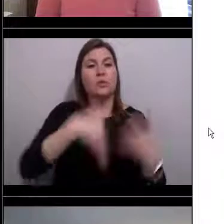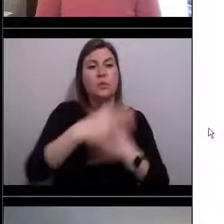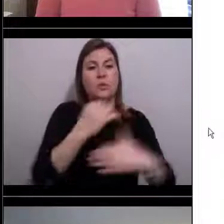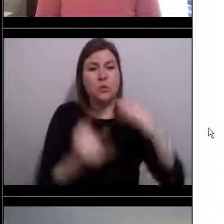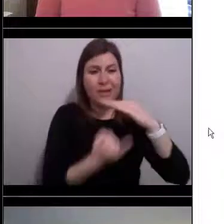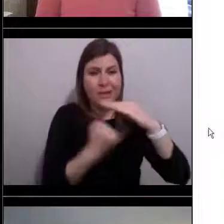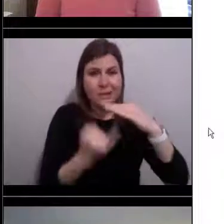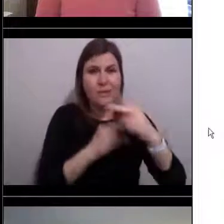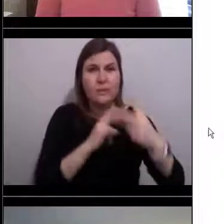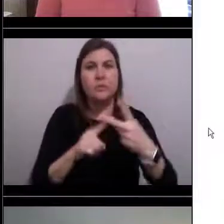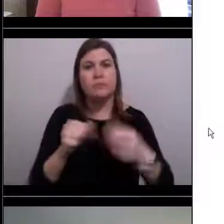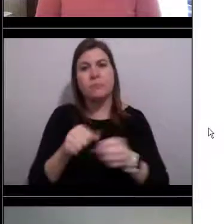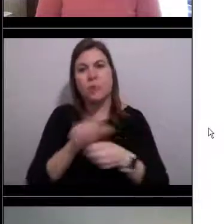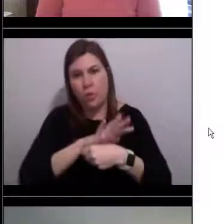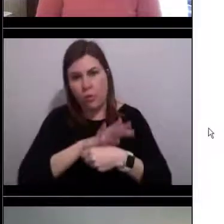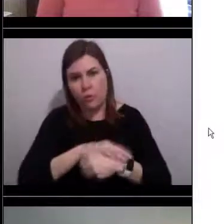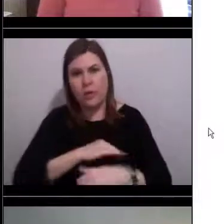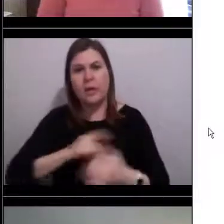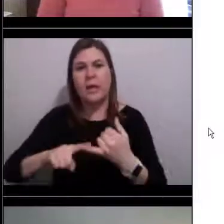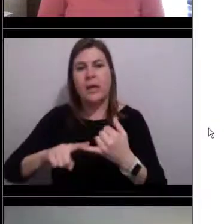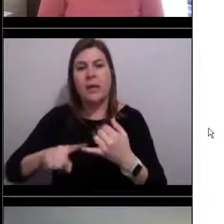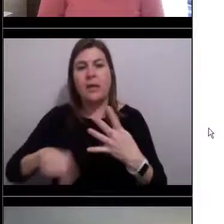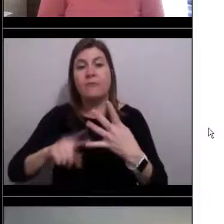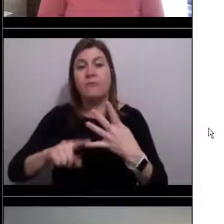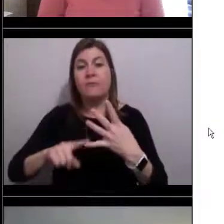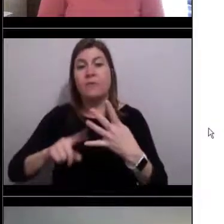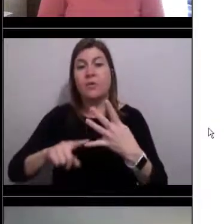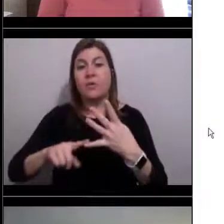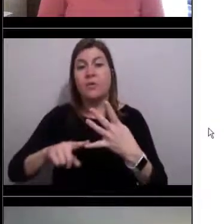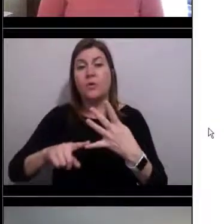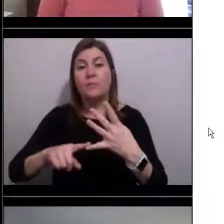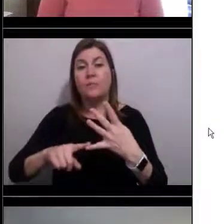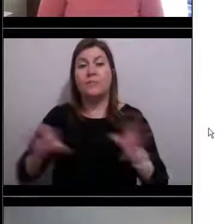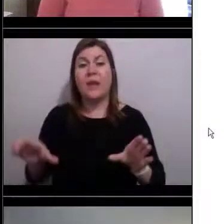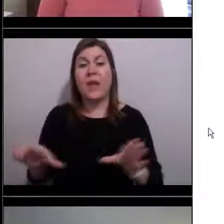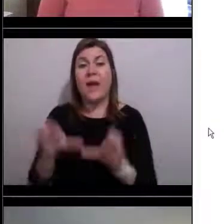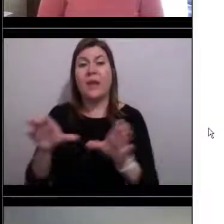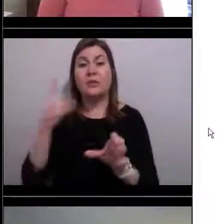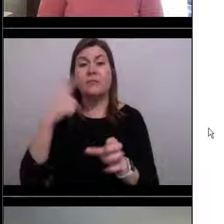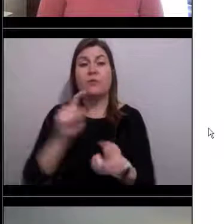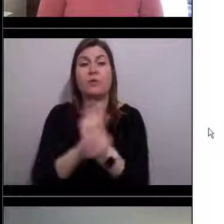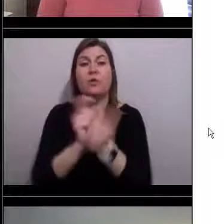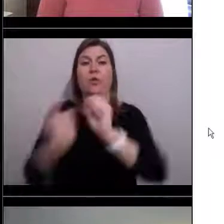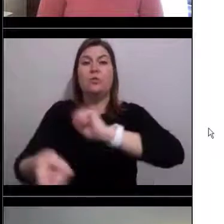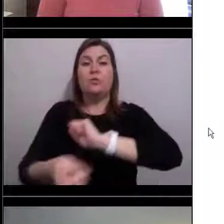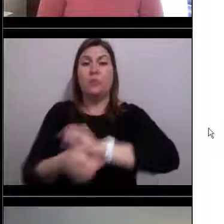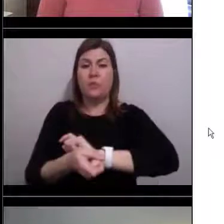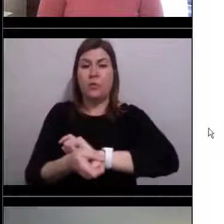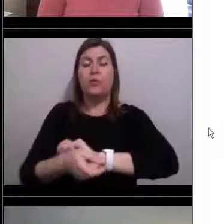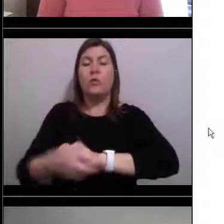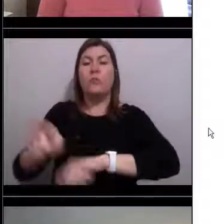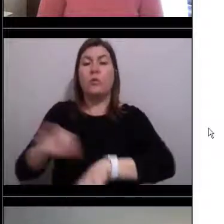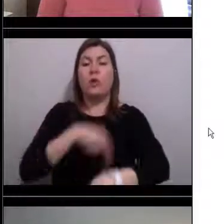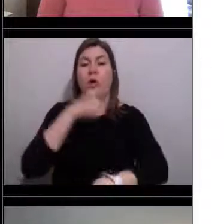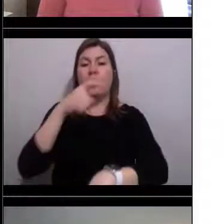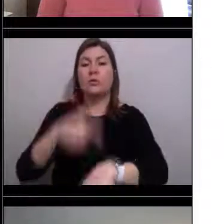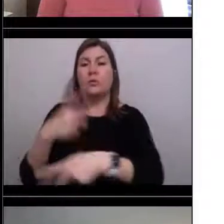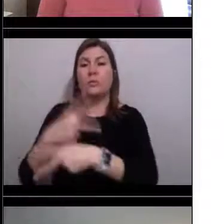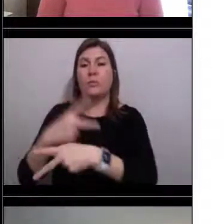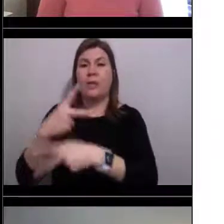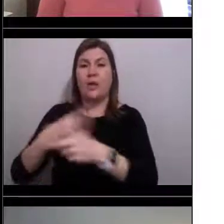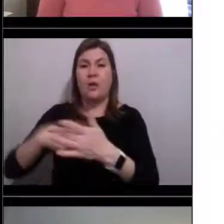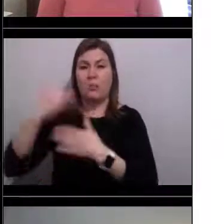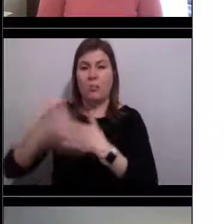And finally, about the project I'm working on today, which is action to reform action to reform